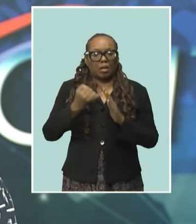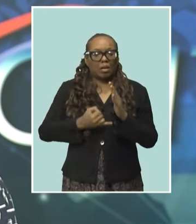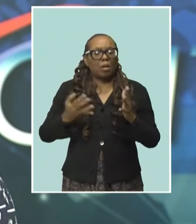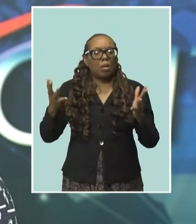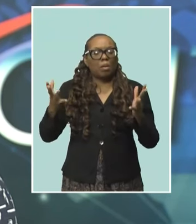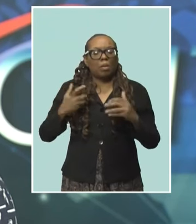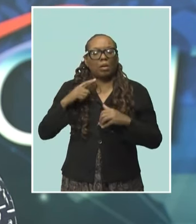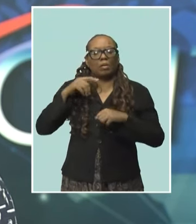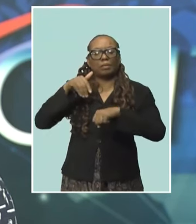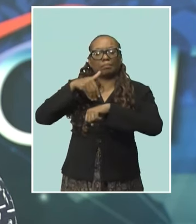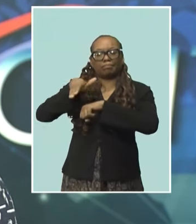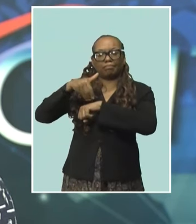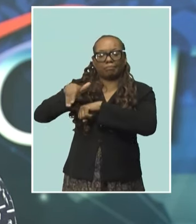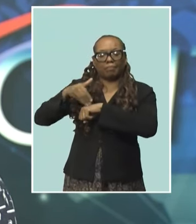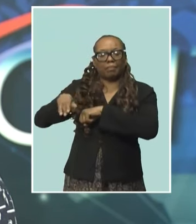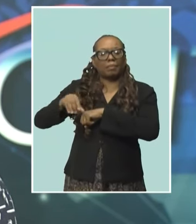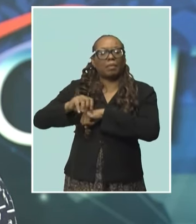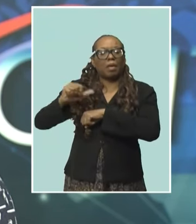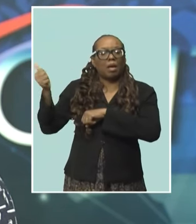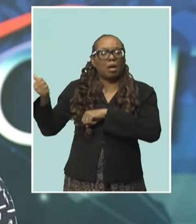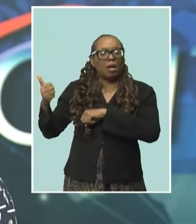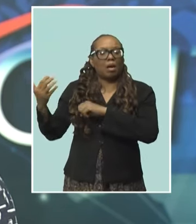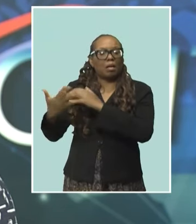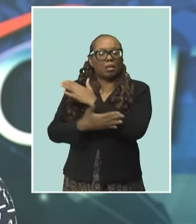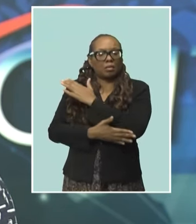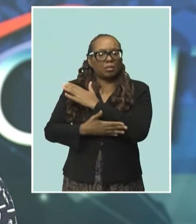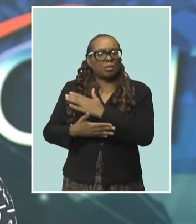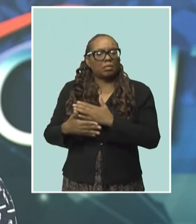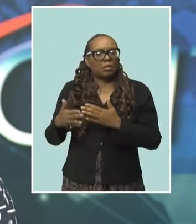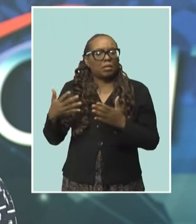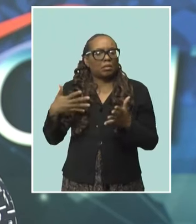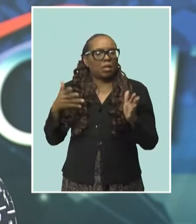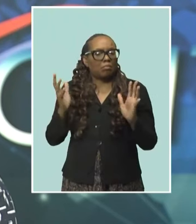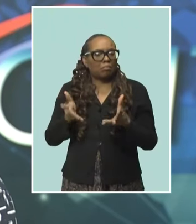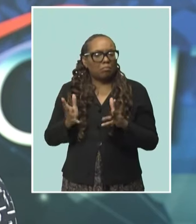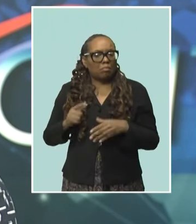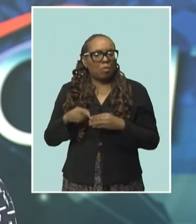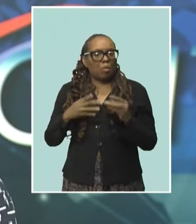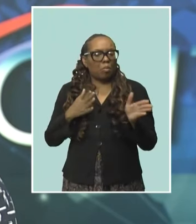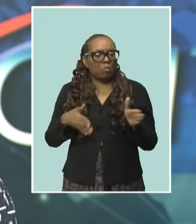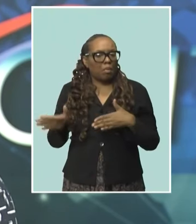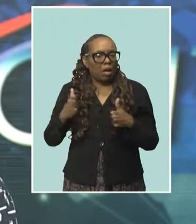Entrepreneurship Scheme Business Report, she talks about plans with Trevor Thorpe.